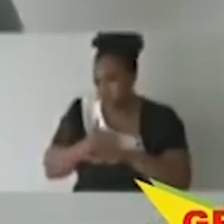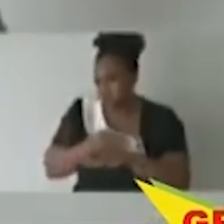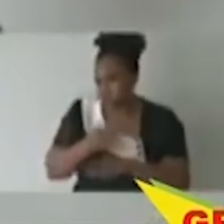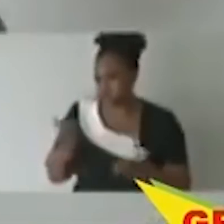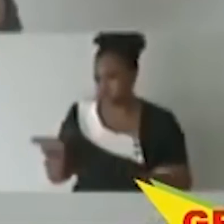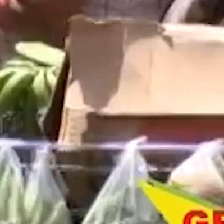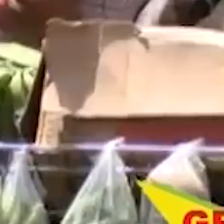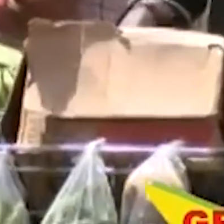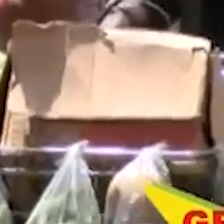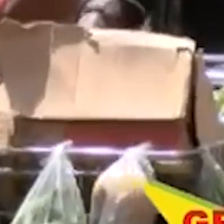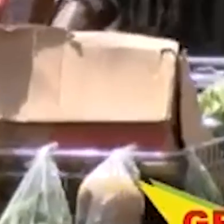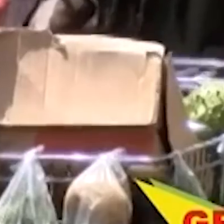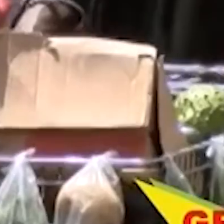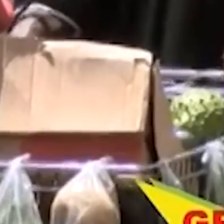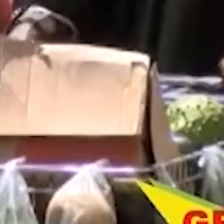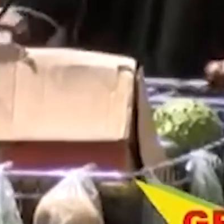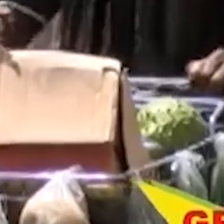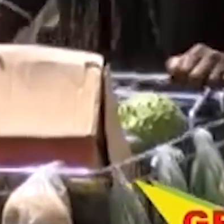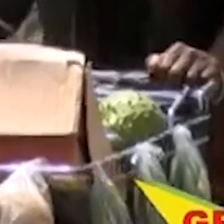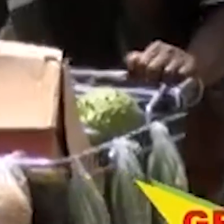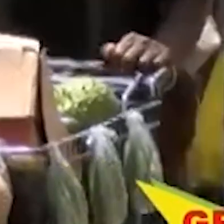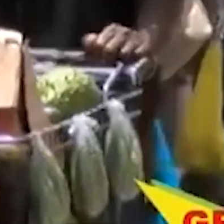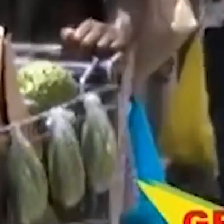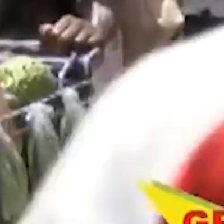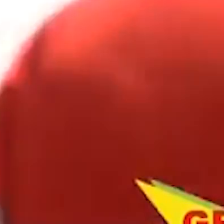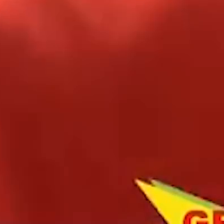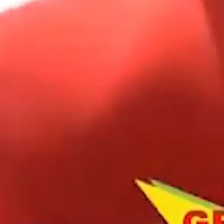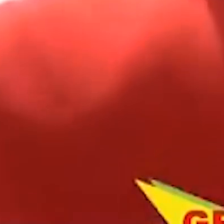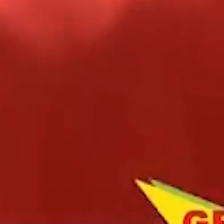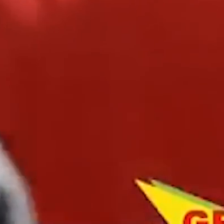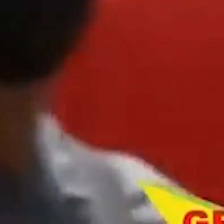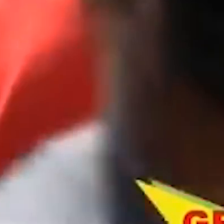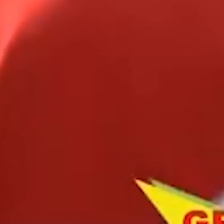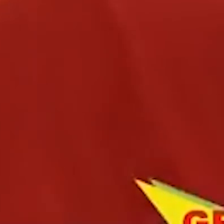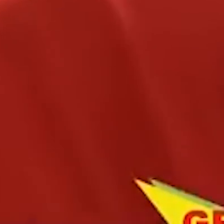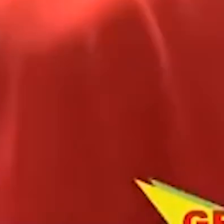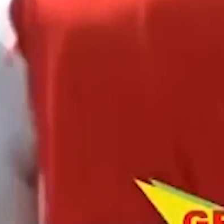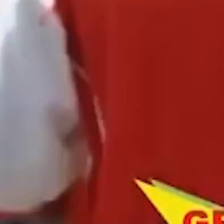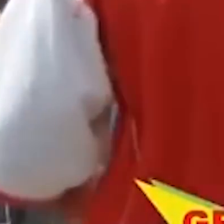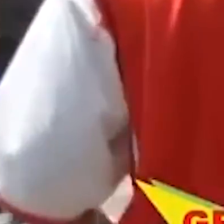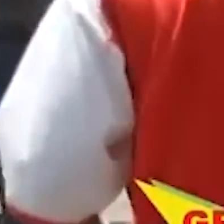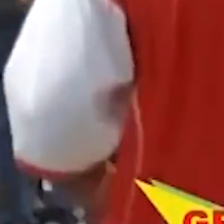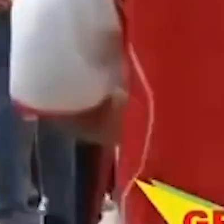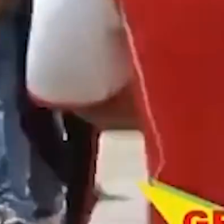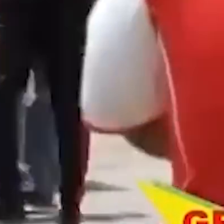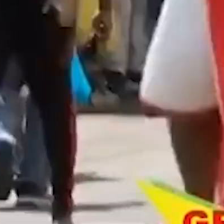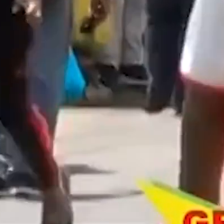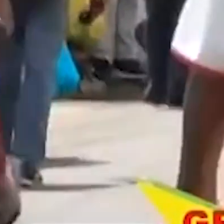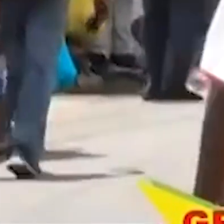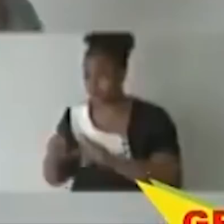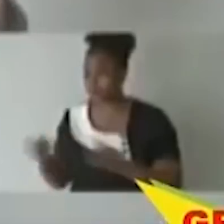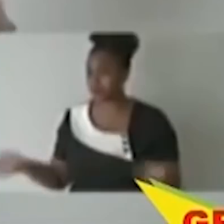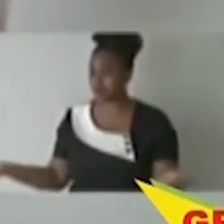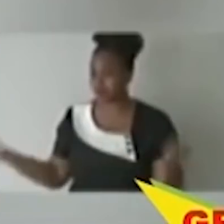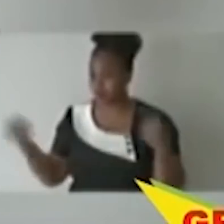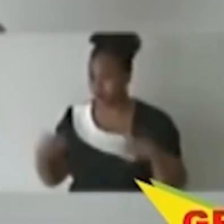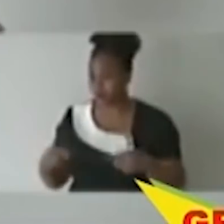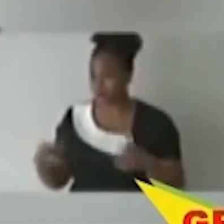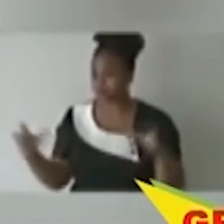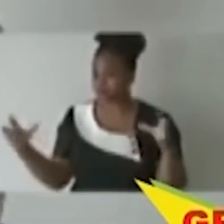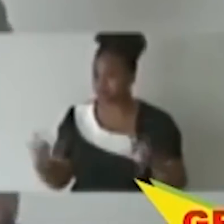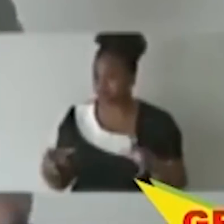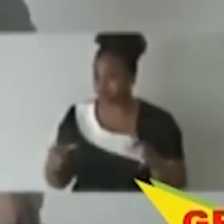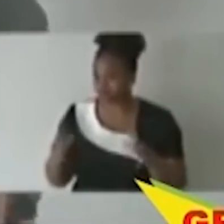action taken to finally address the issue. While calling for a national committee on food security, Senator St.